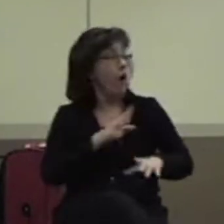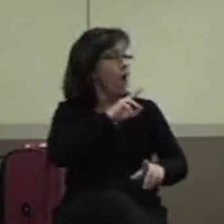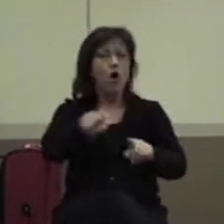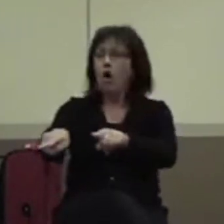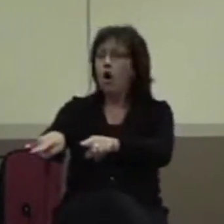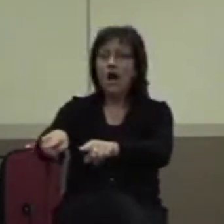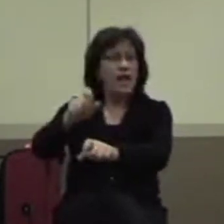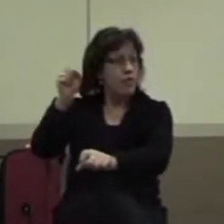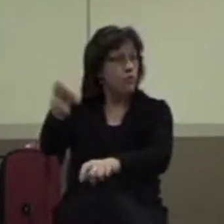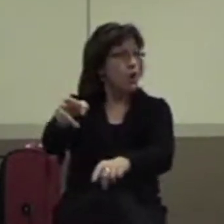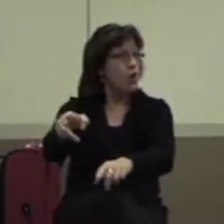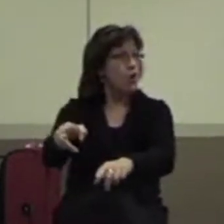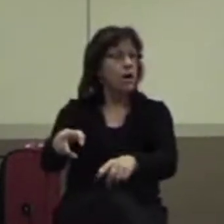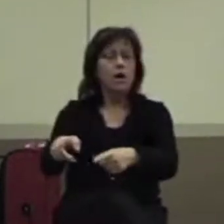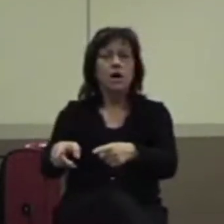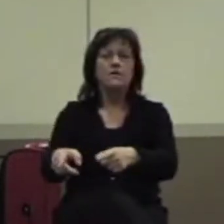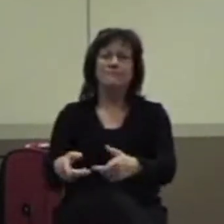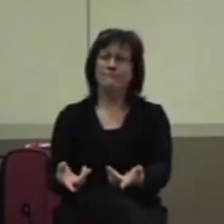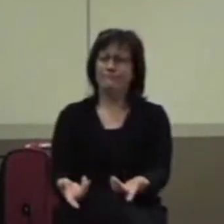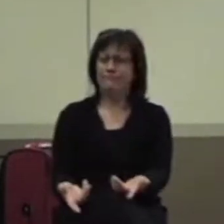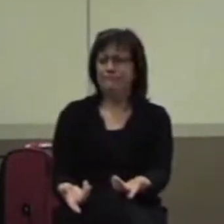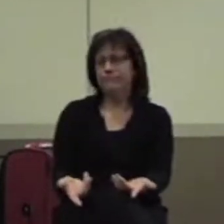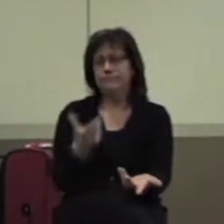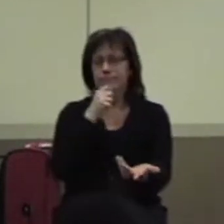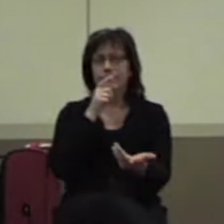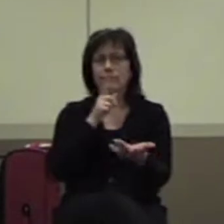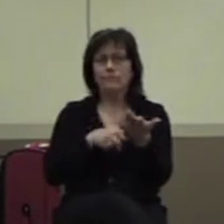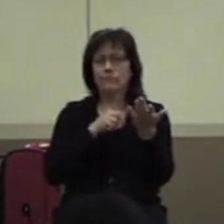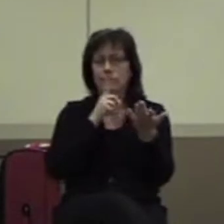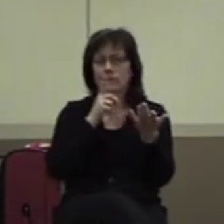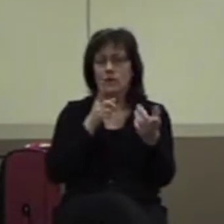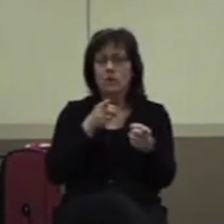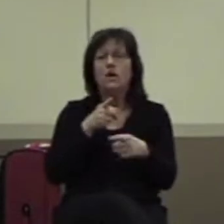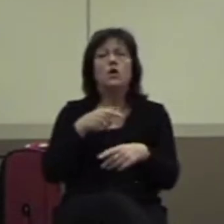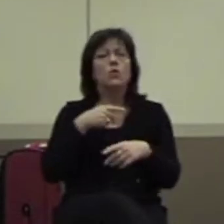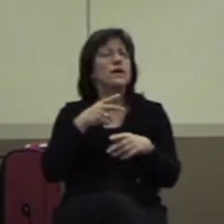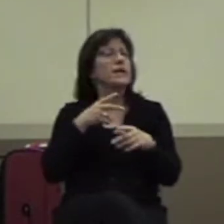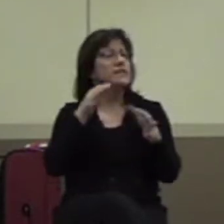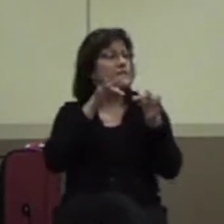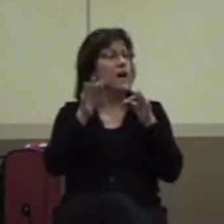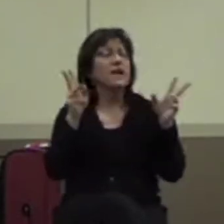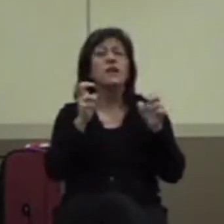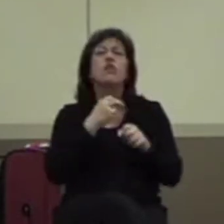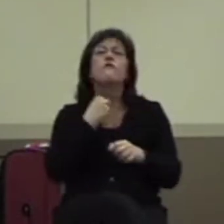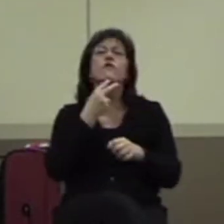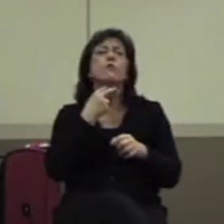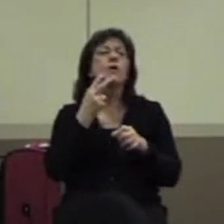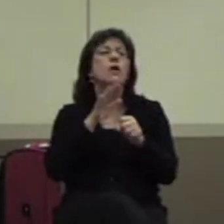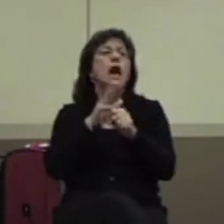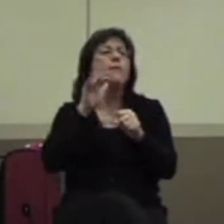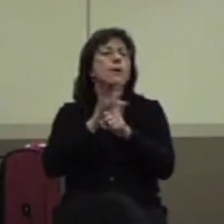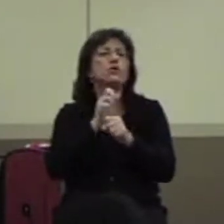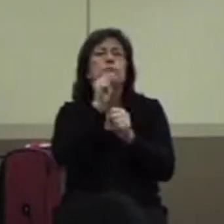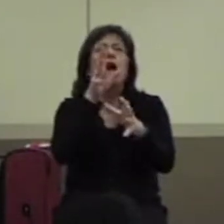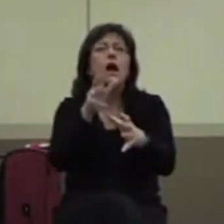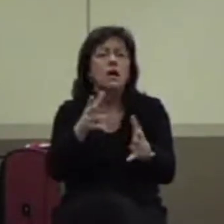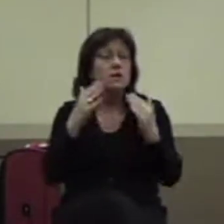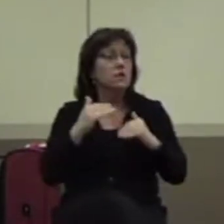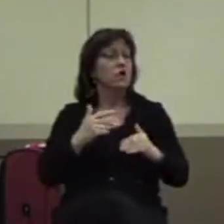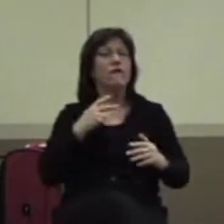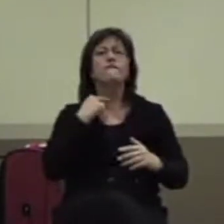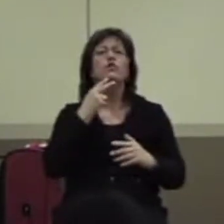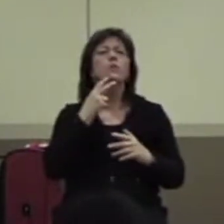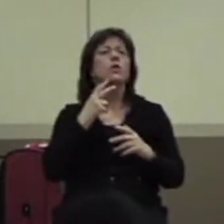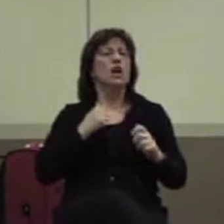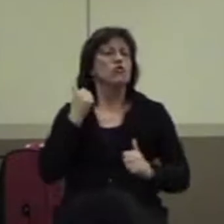in reality, that is not what happened. So we define verbal outburst, verbal aggression,